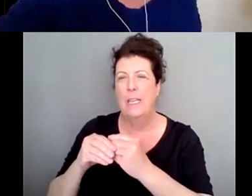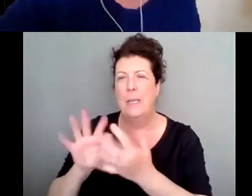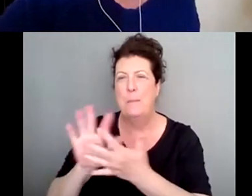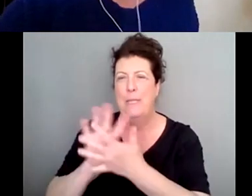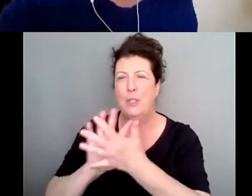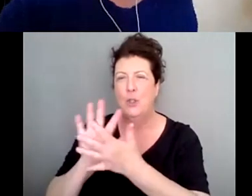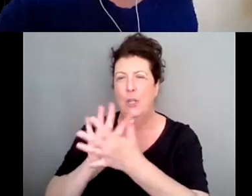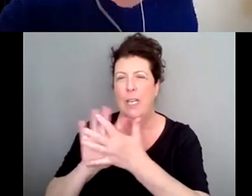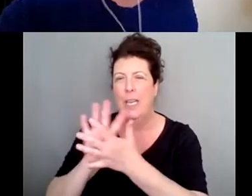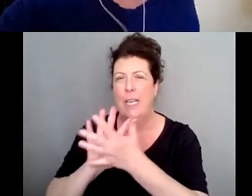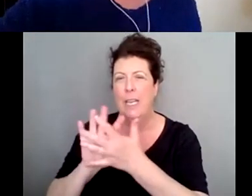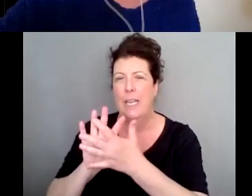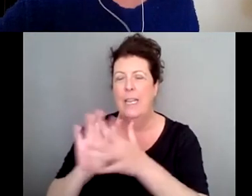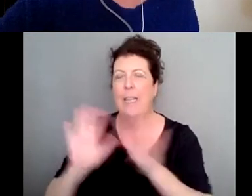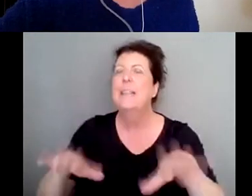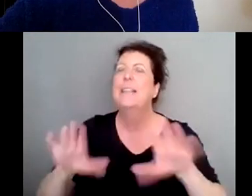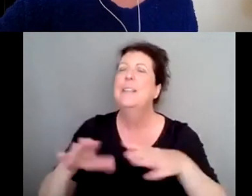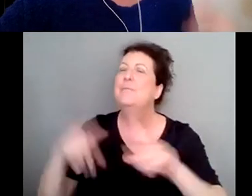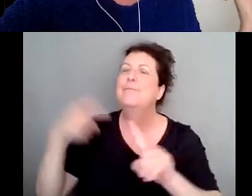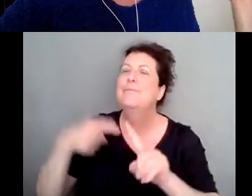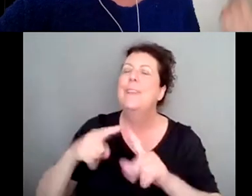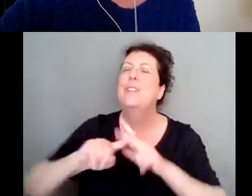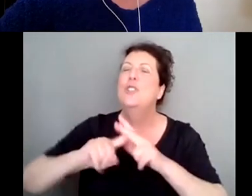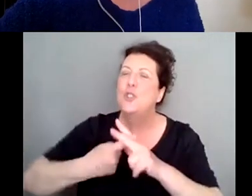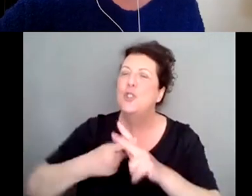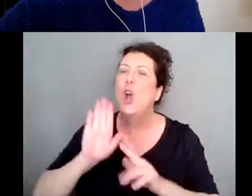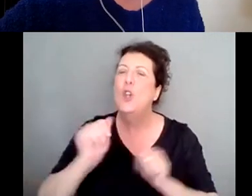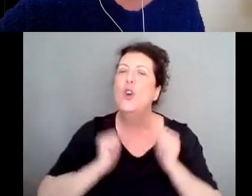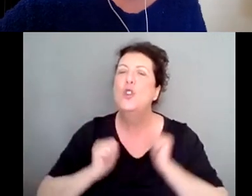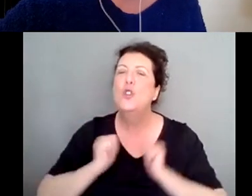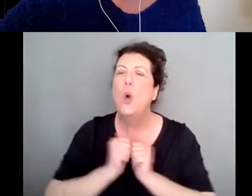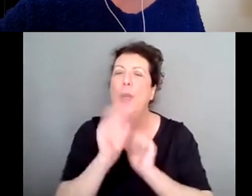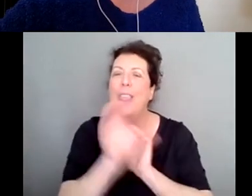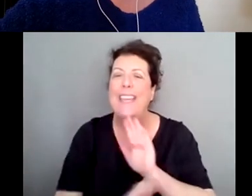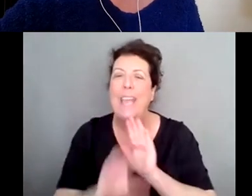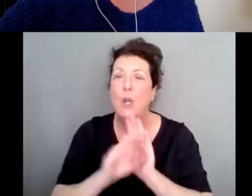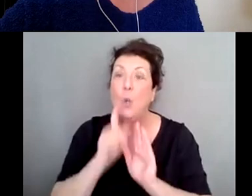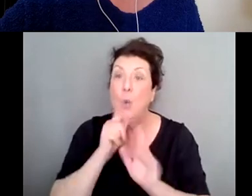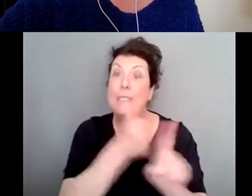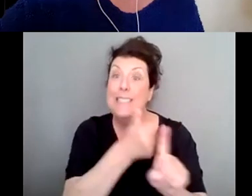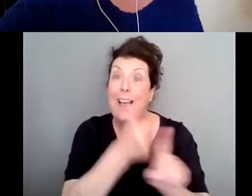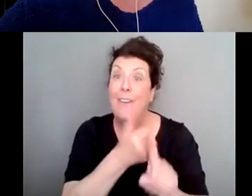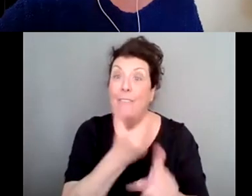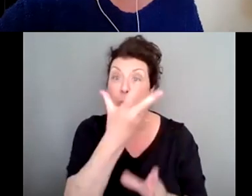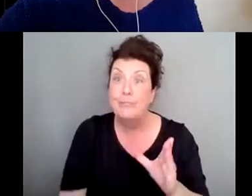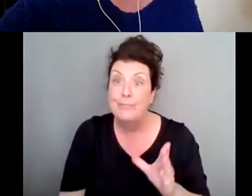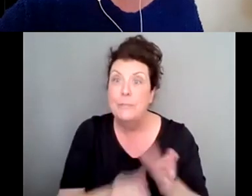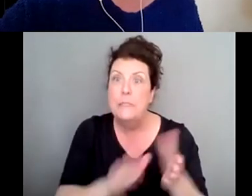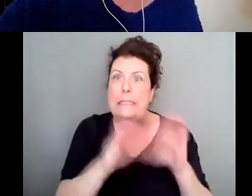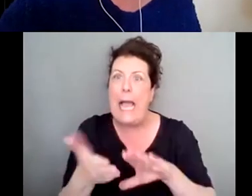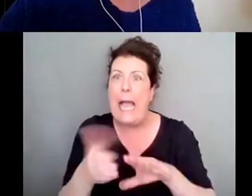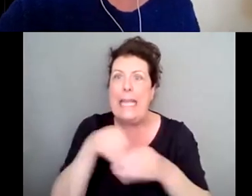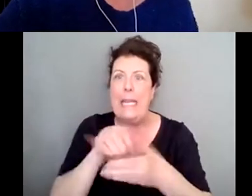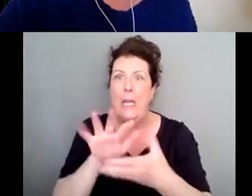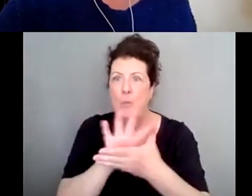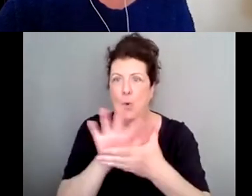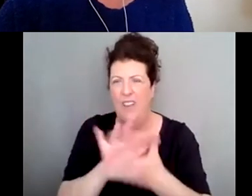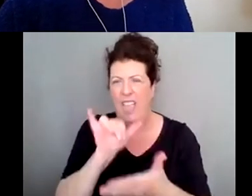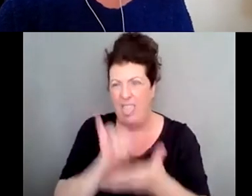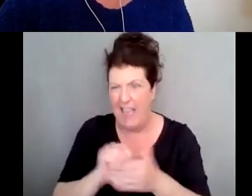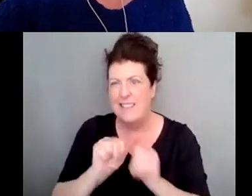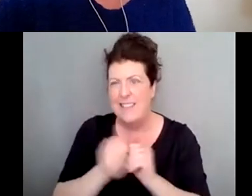So start your show with a character that died in a movie is the way to do it.